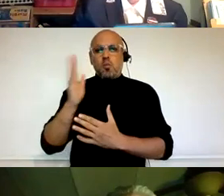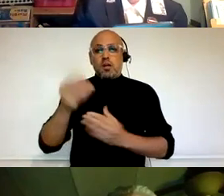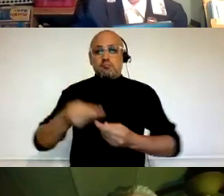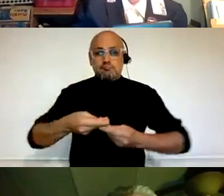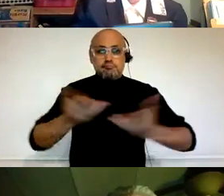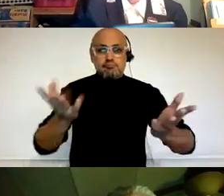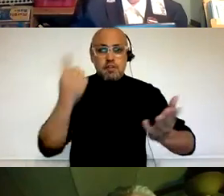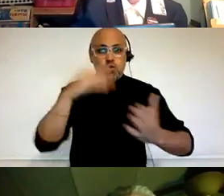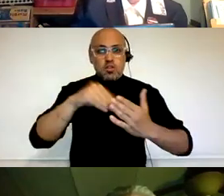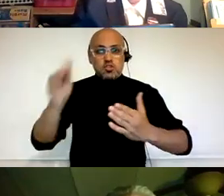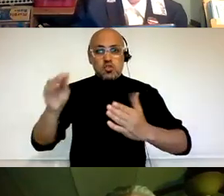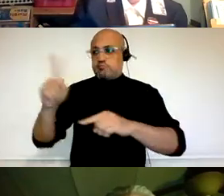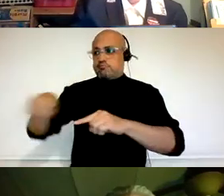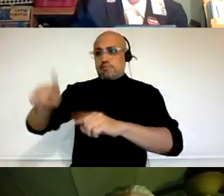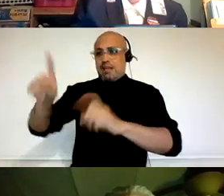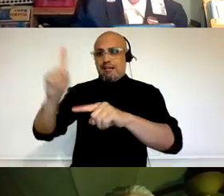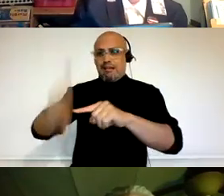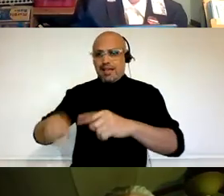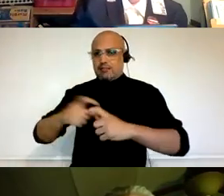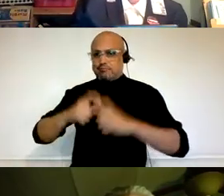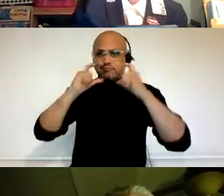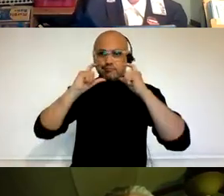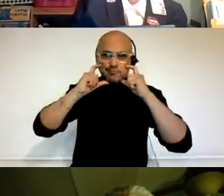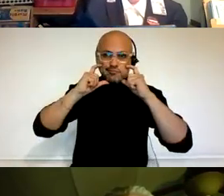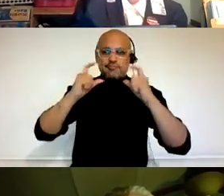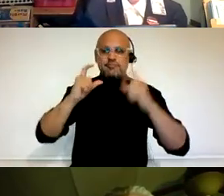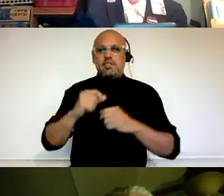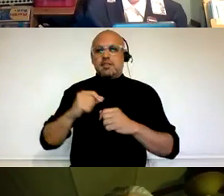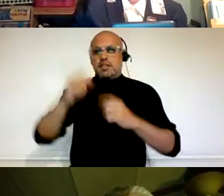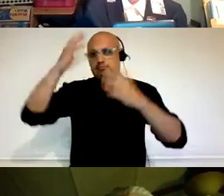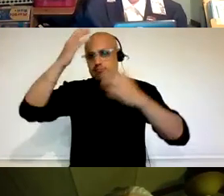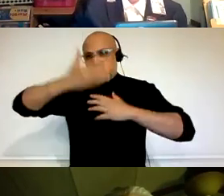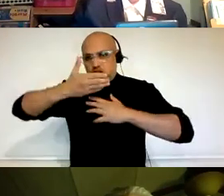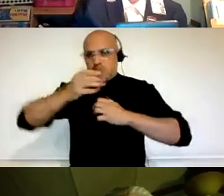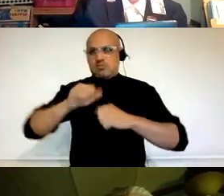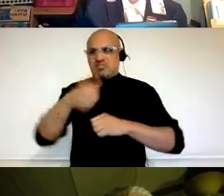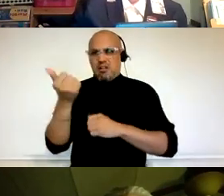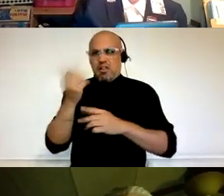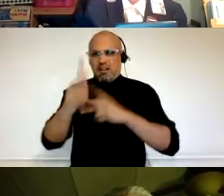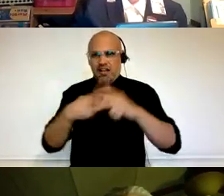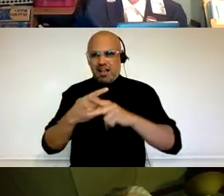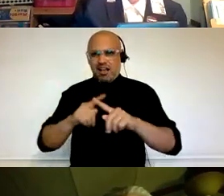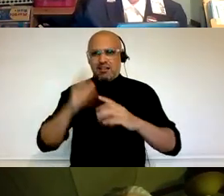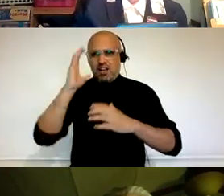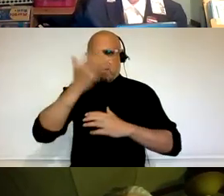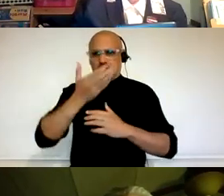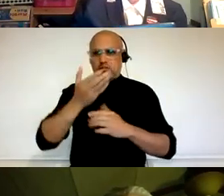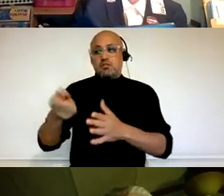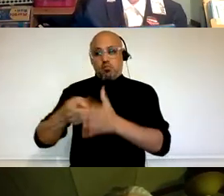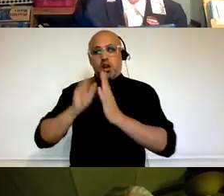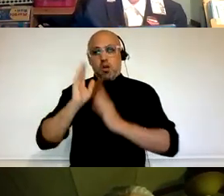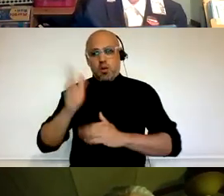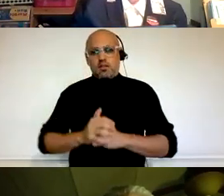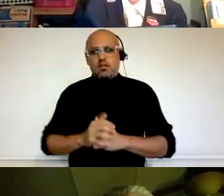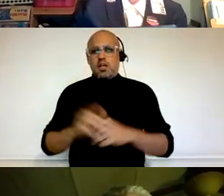the students that cannot wear masks, and face shields or other coverings will be required. And also there will be